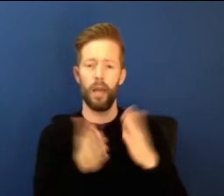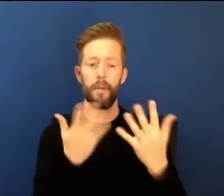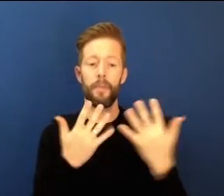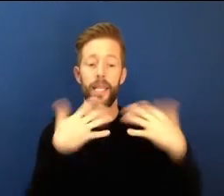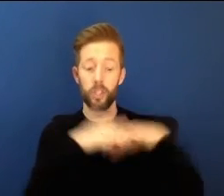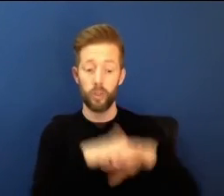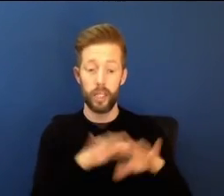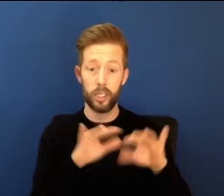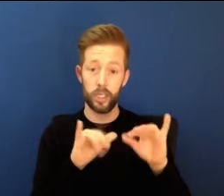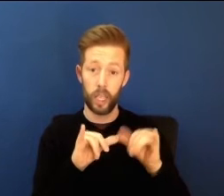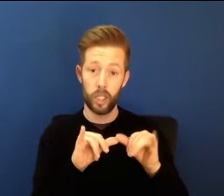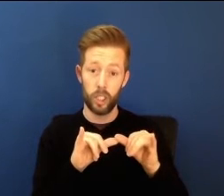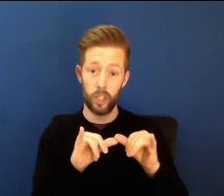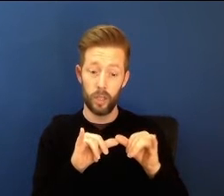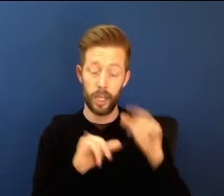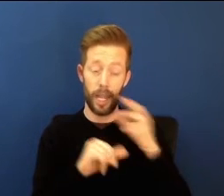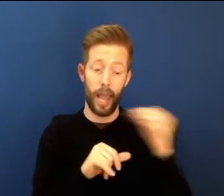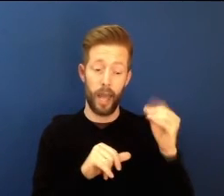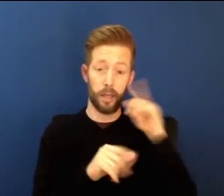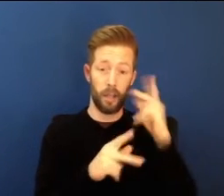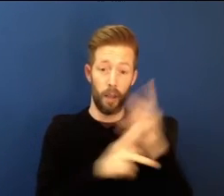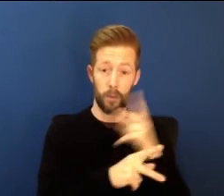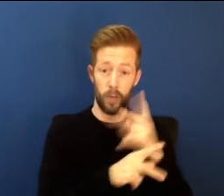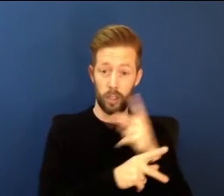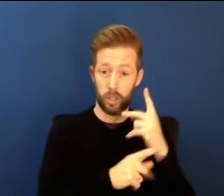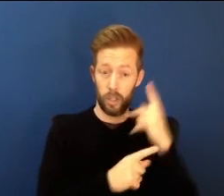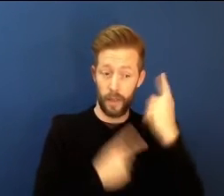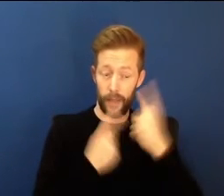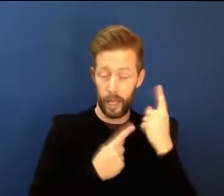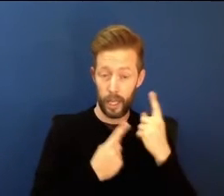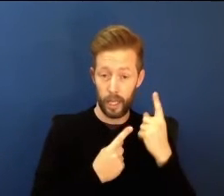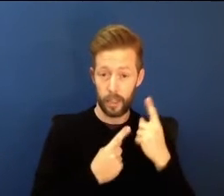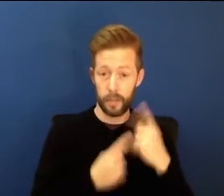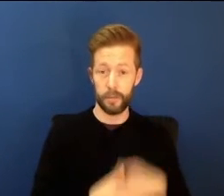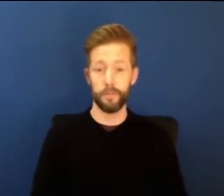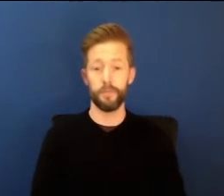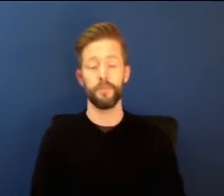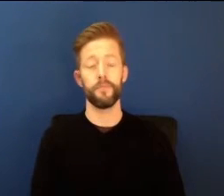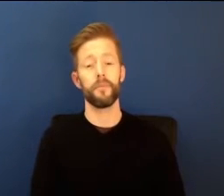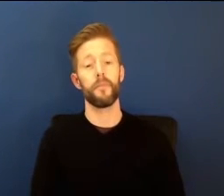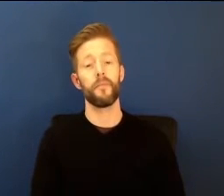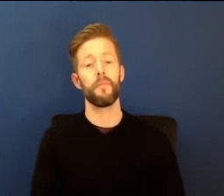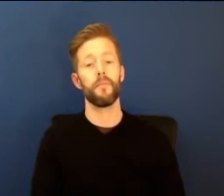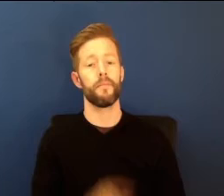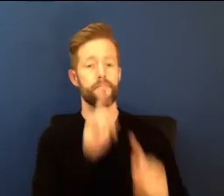a lesson plan that maybe integrates engineering and computational thinking.